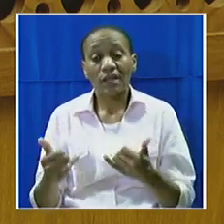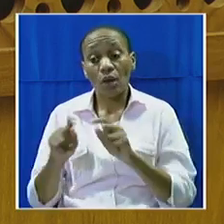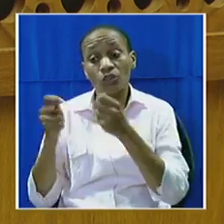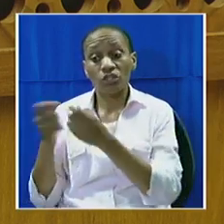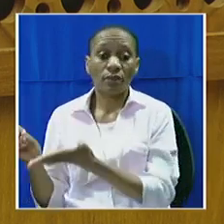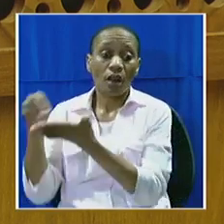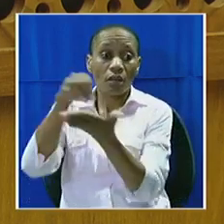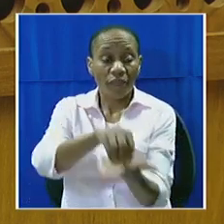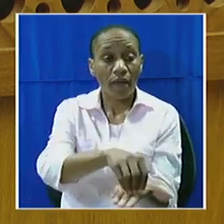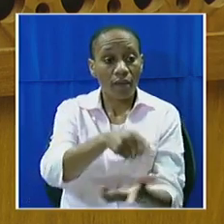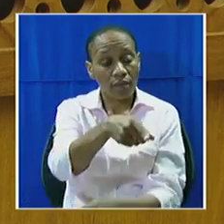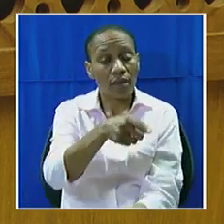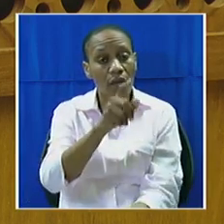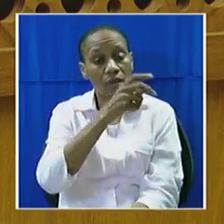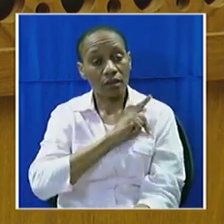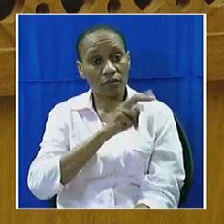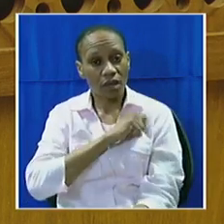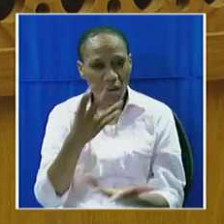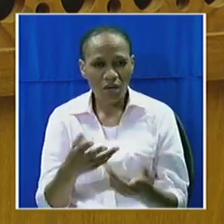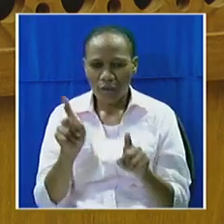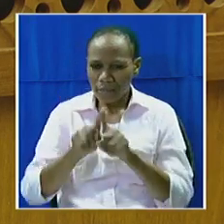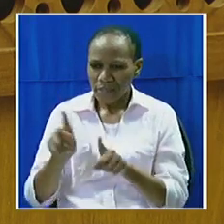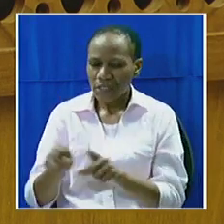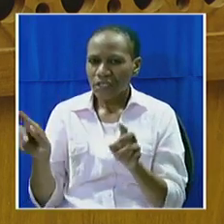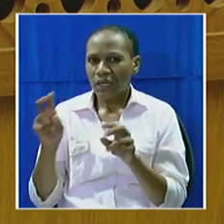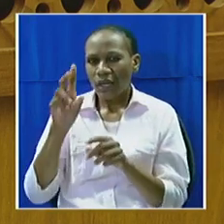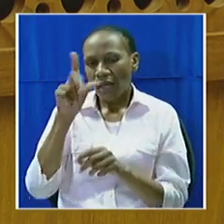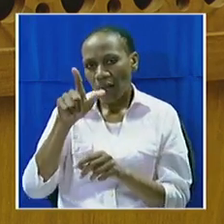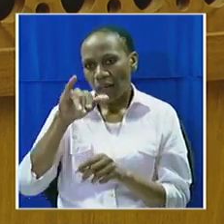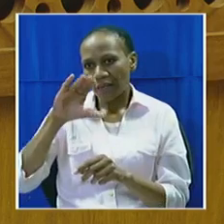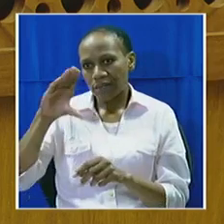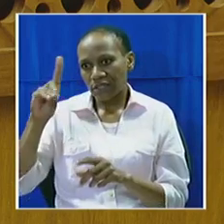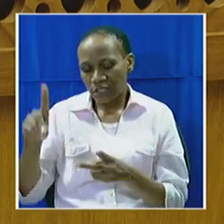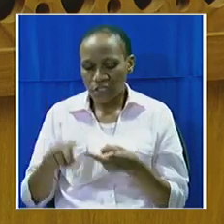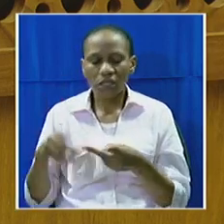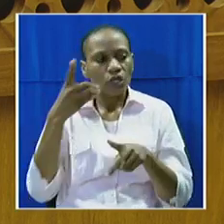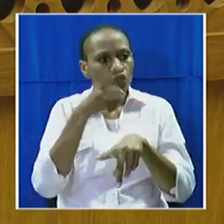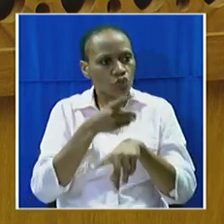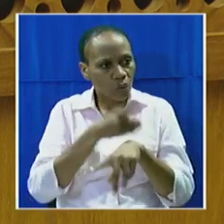KwaZulu-Natal. They're with epidemiologists and clinicians from the NICD. The doctor is also